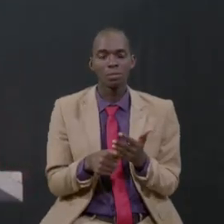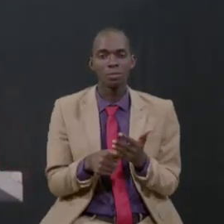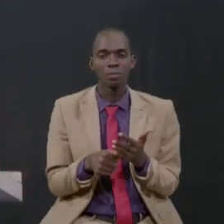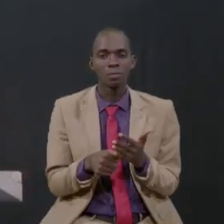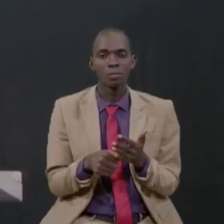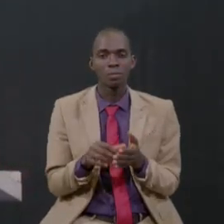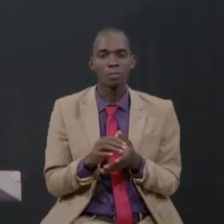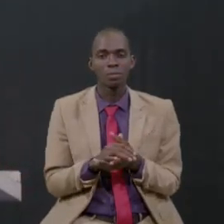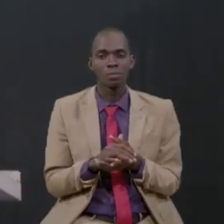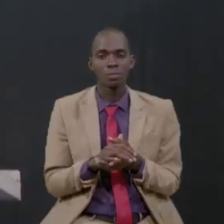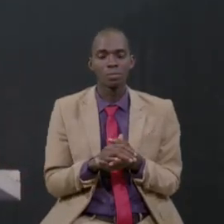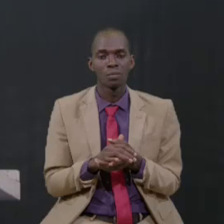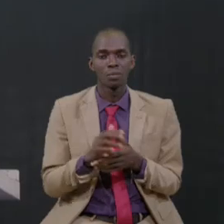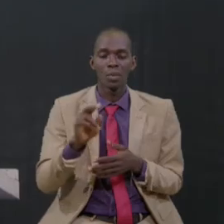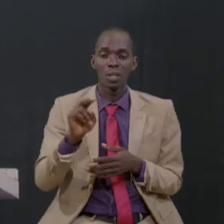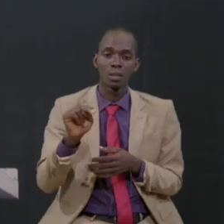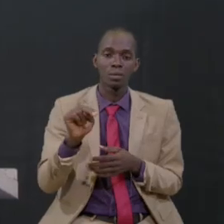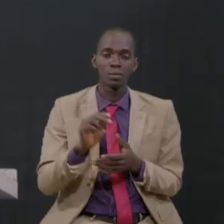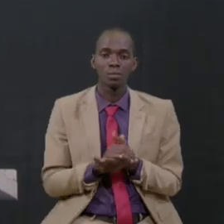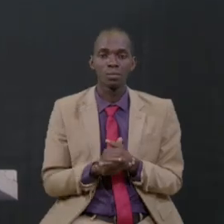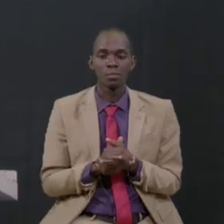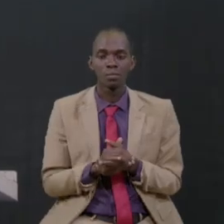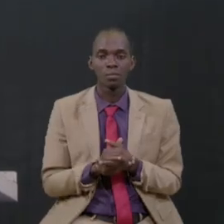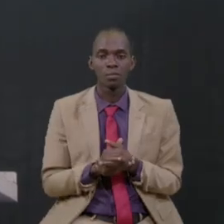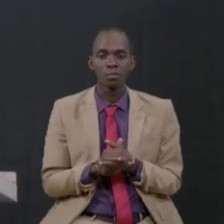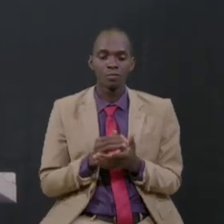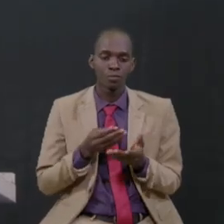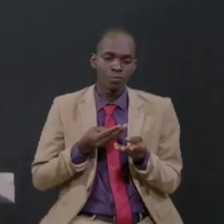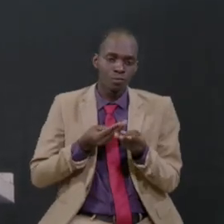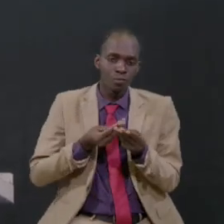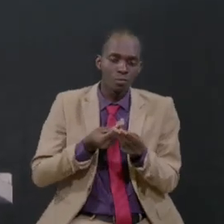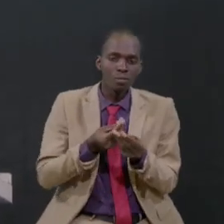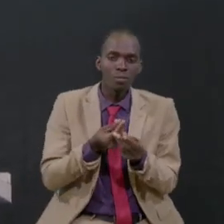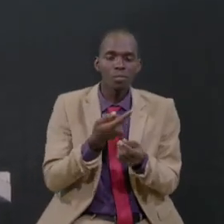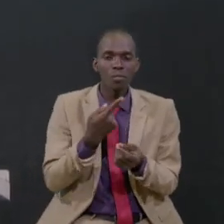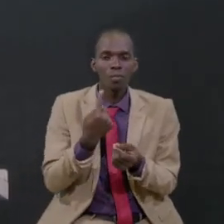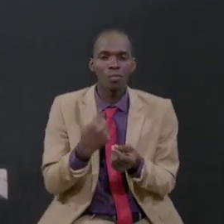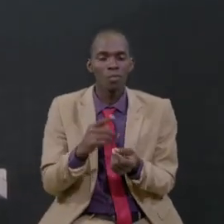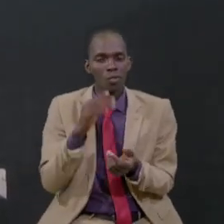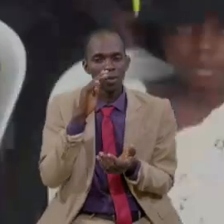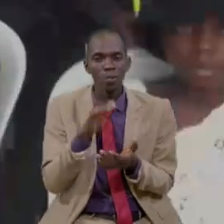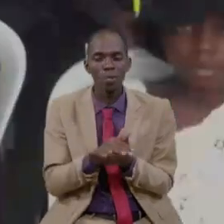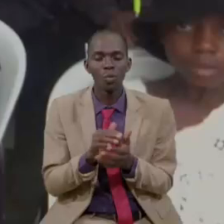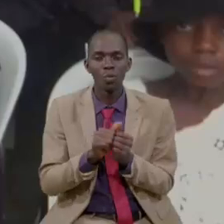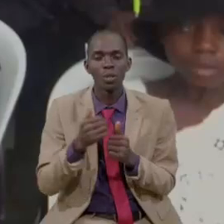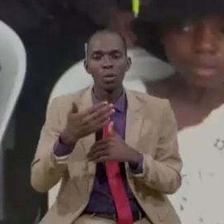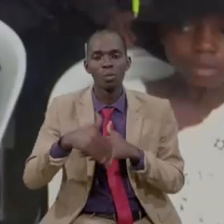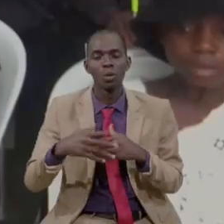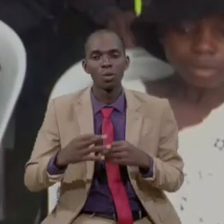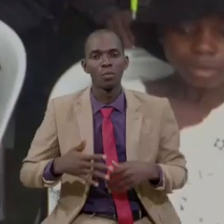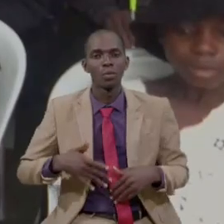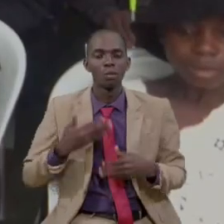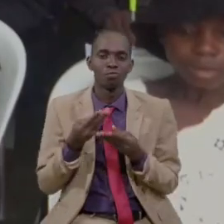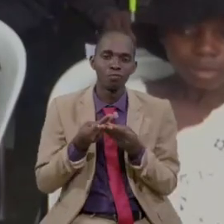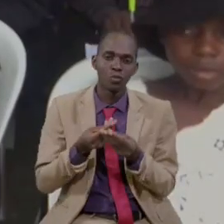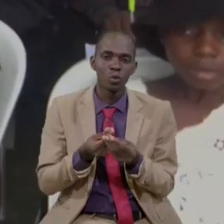N. Nourish the bride with the bread of life. Nourish the